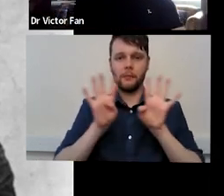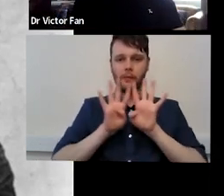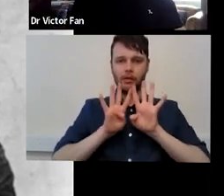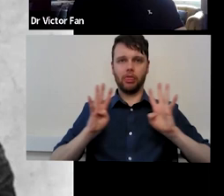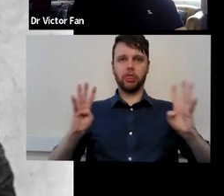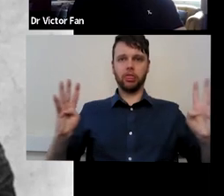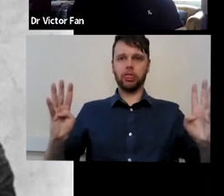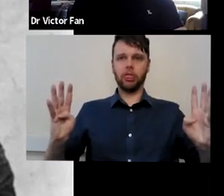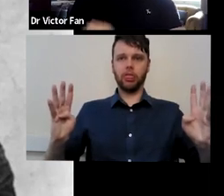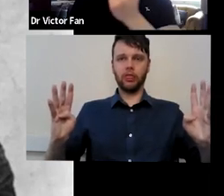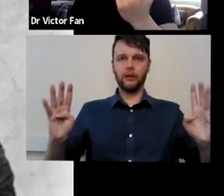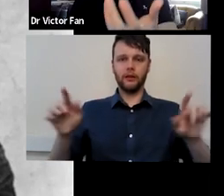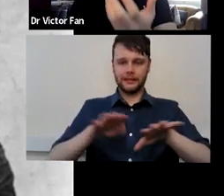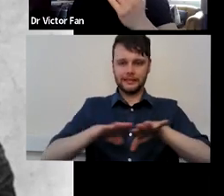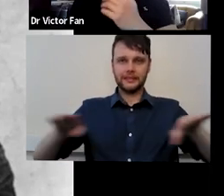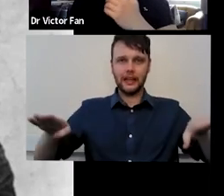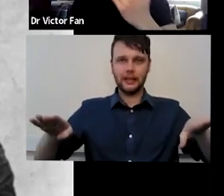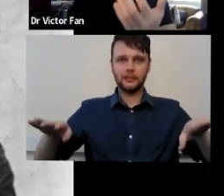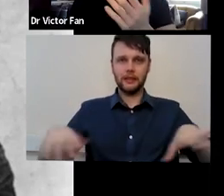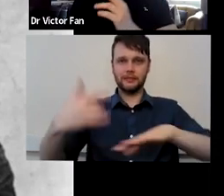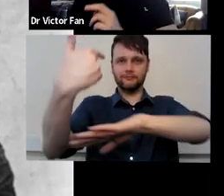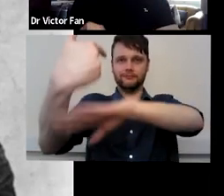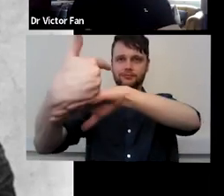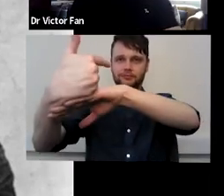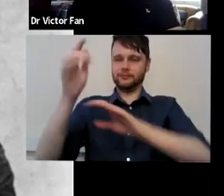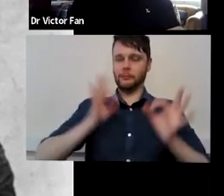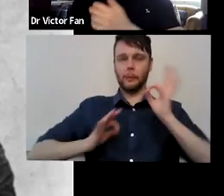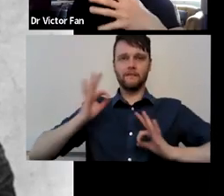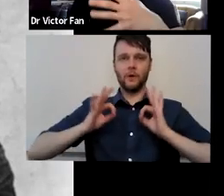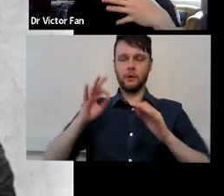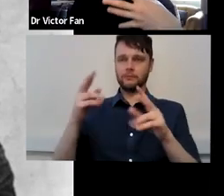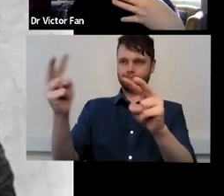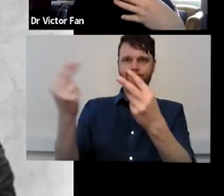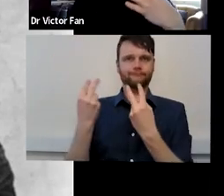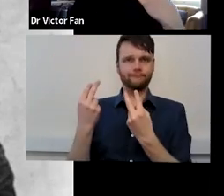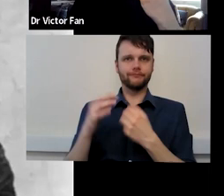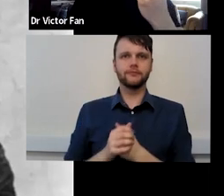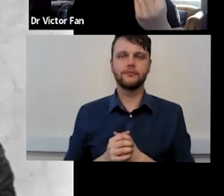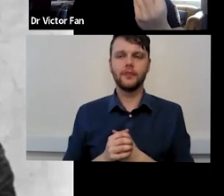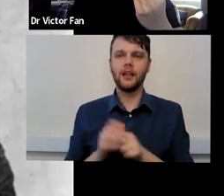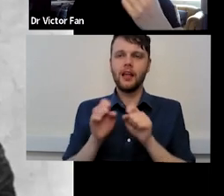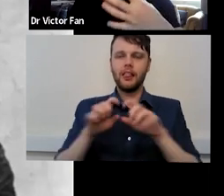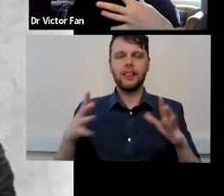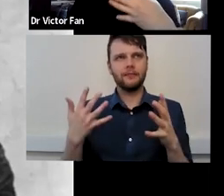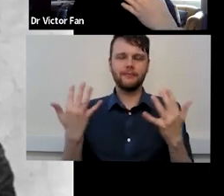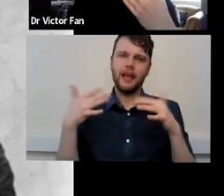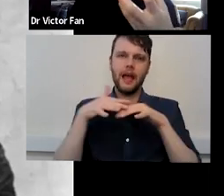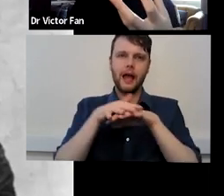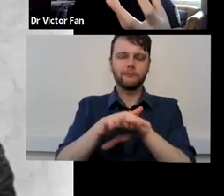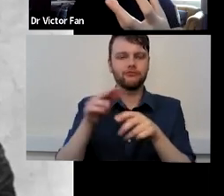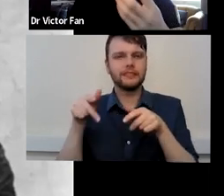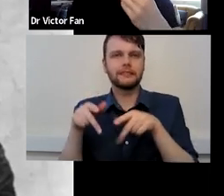stage in order to perform to the camera and the audience in a kind of hybrid style